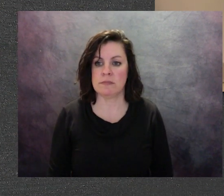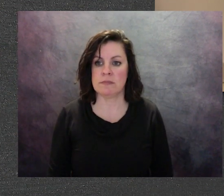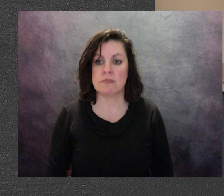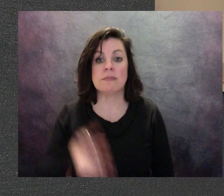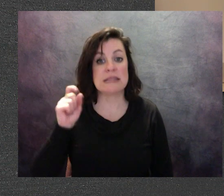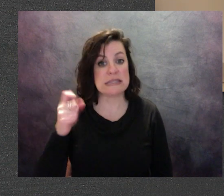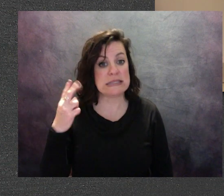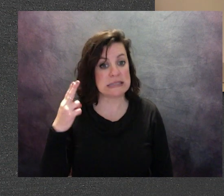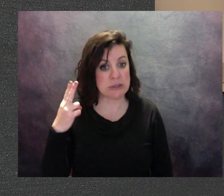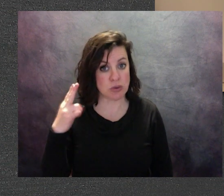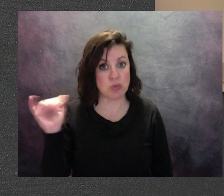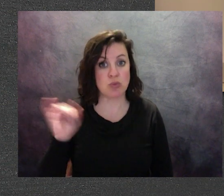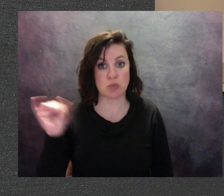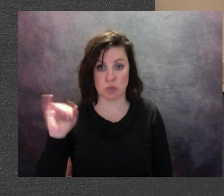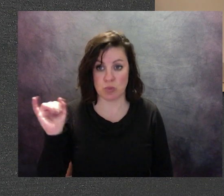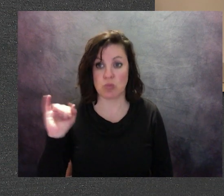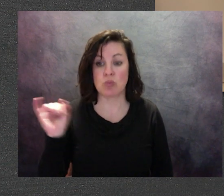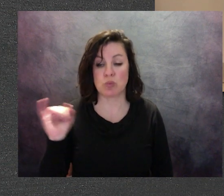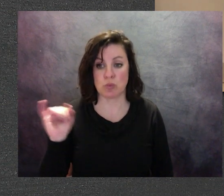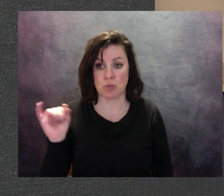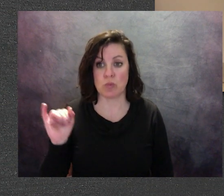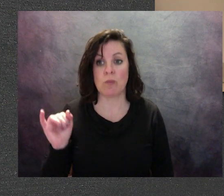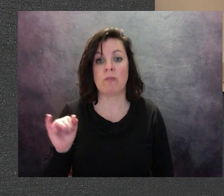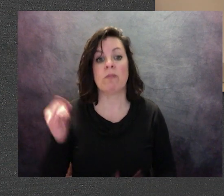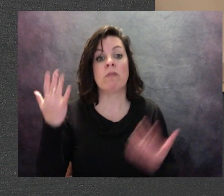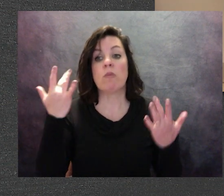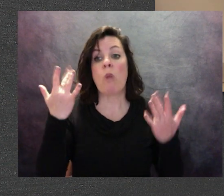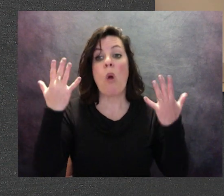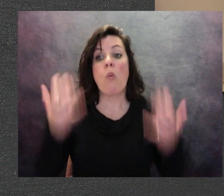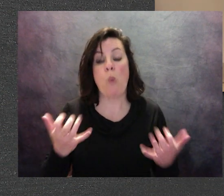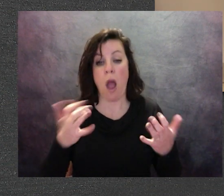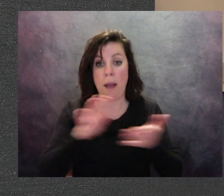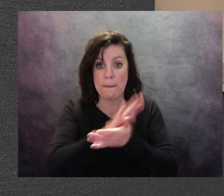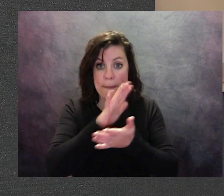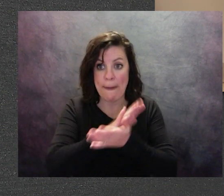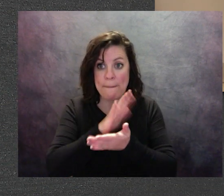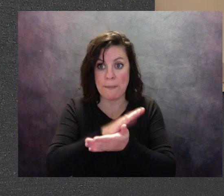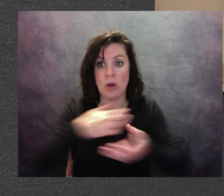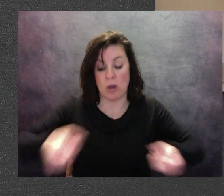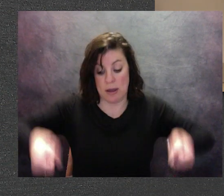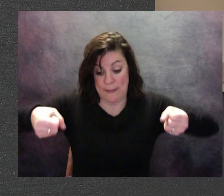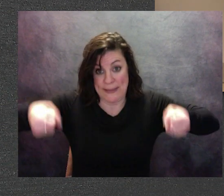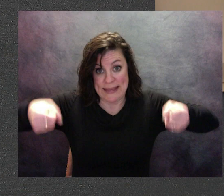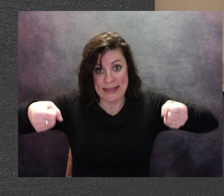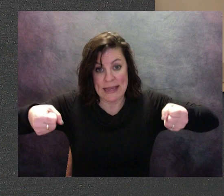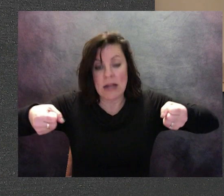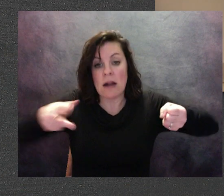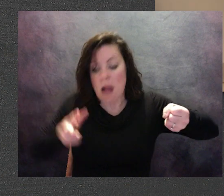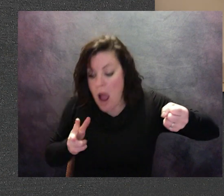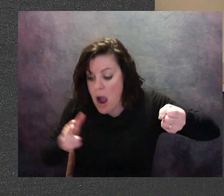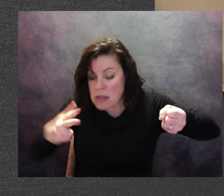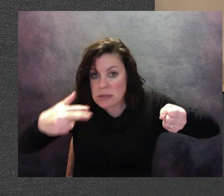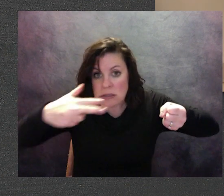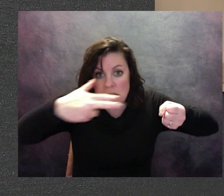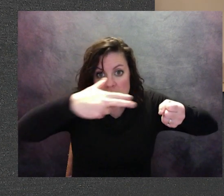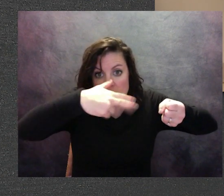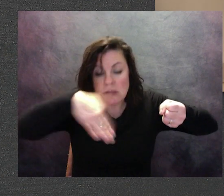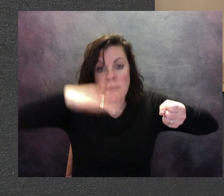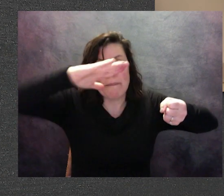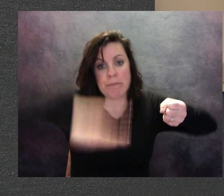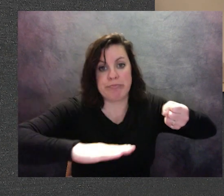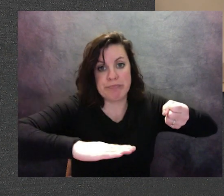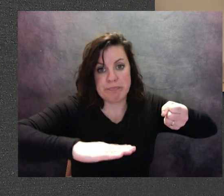and you need scissors because you want to cut the paper to fit into the